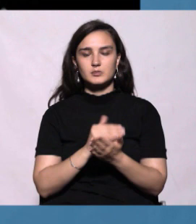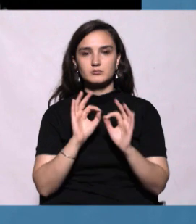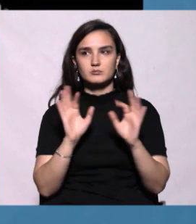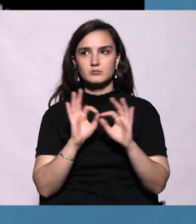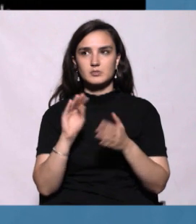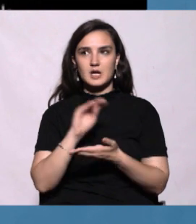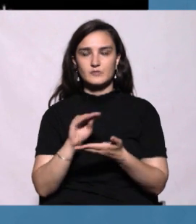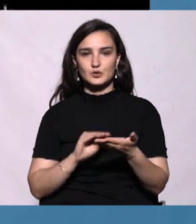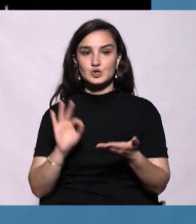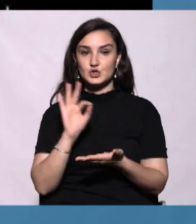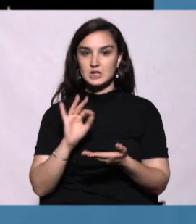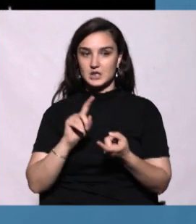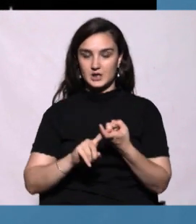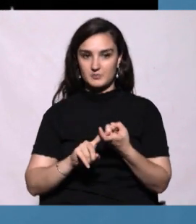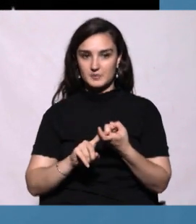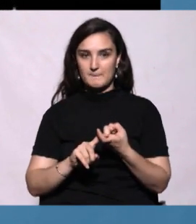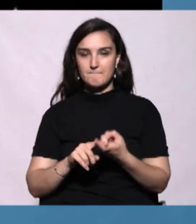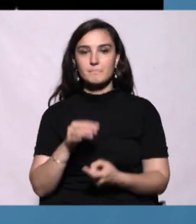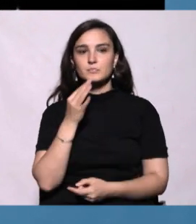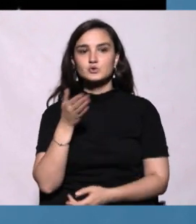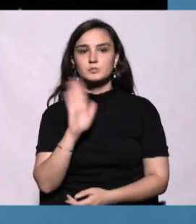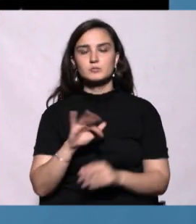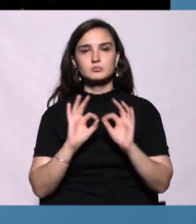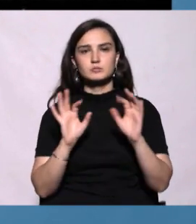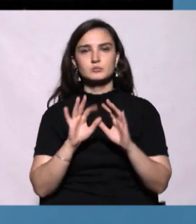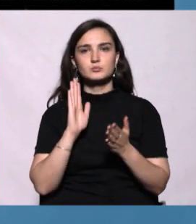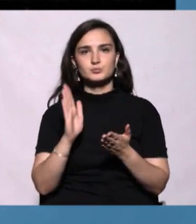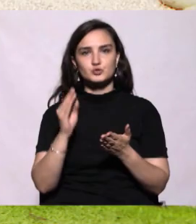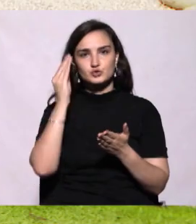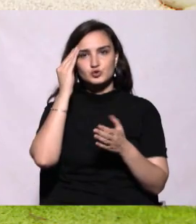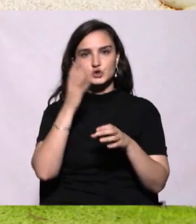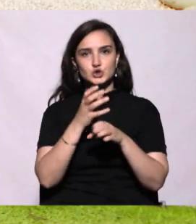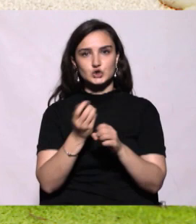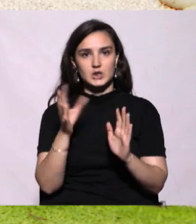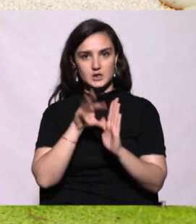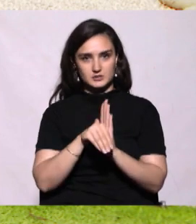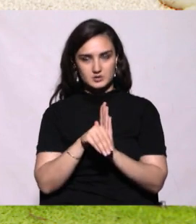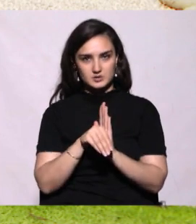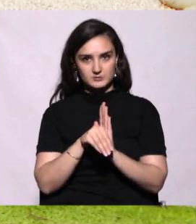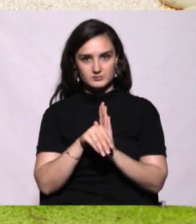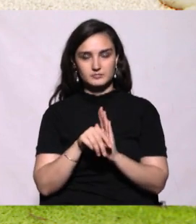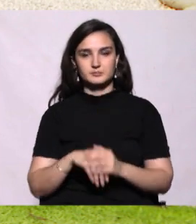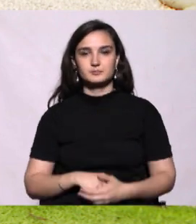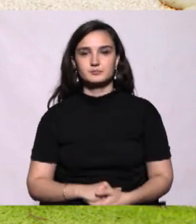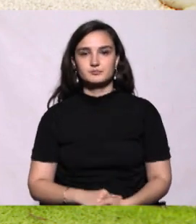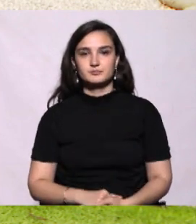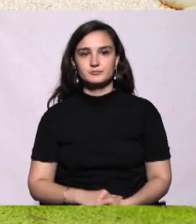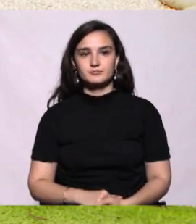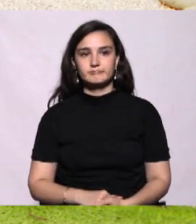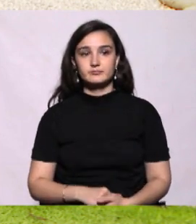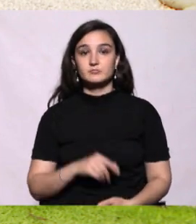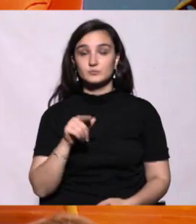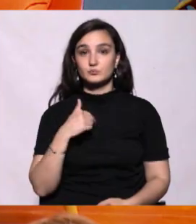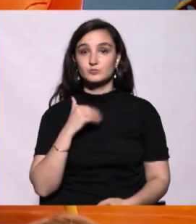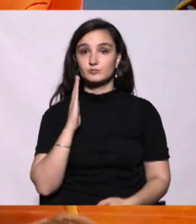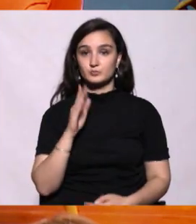about the author. After, we will talk about the book in short, so we will show you the summary of the book. From there, we